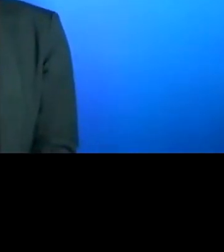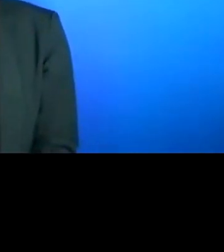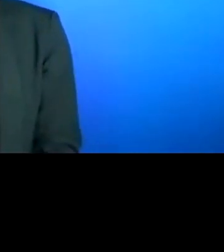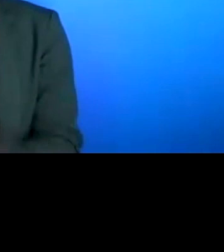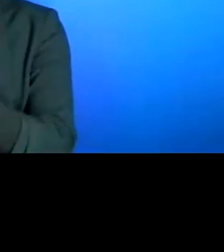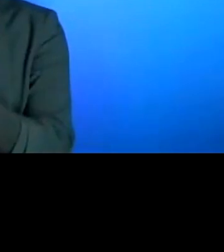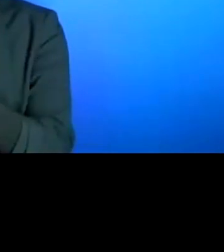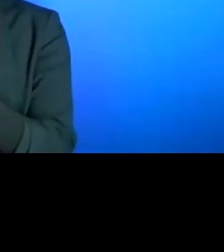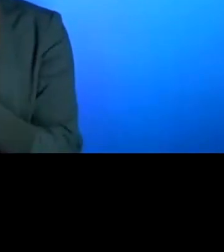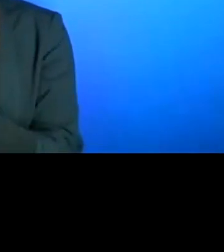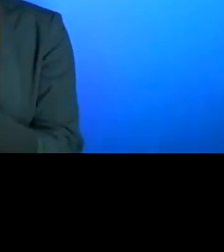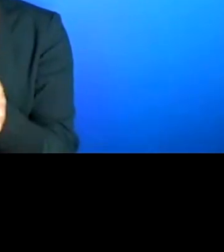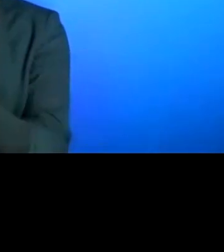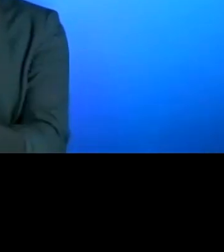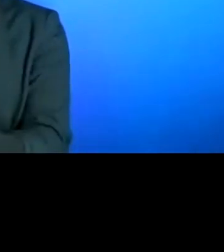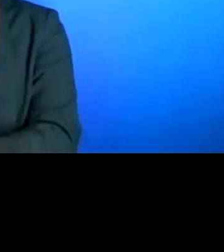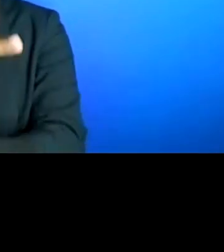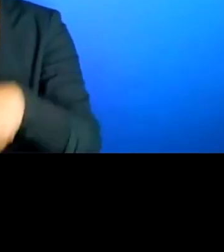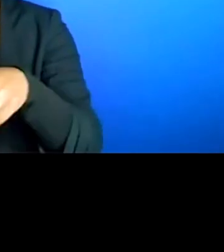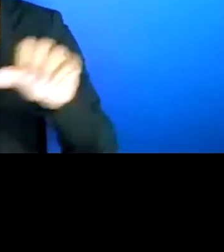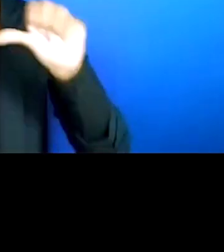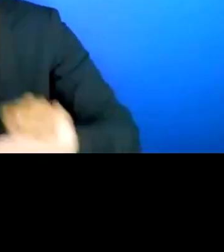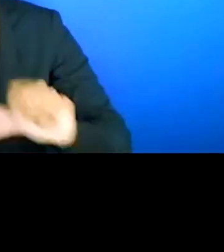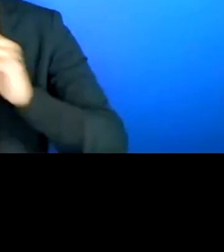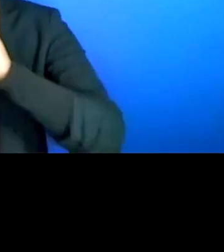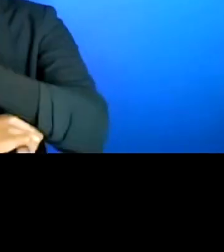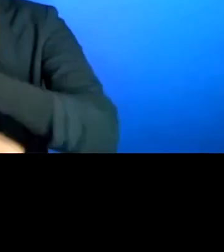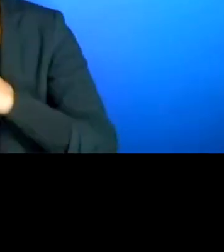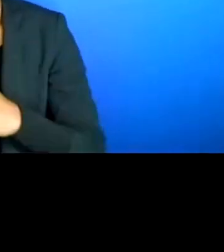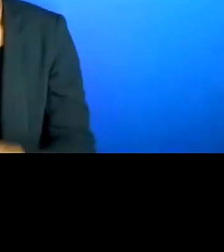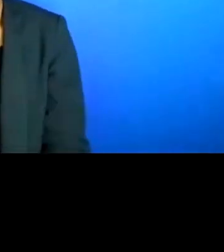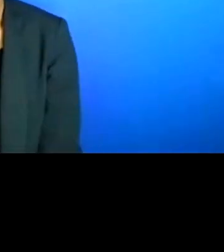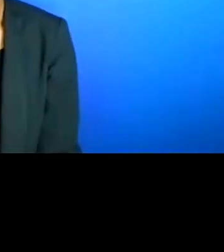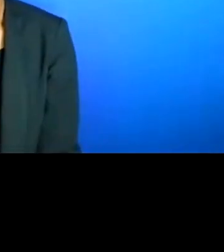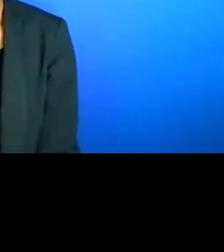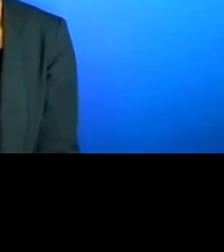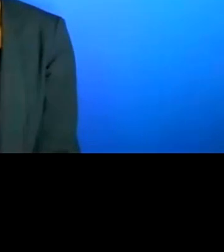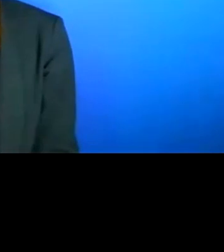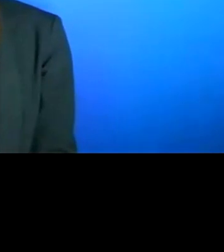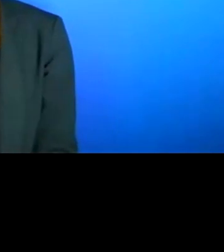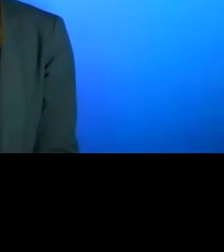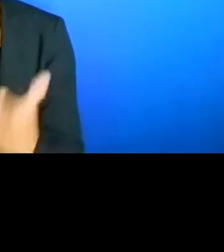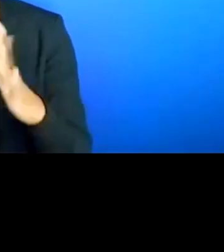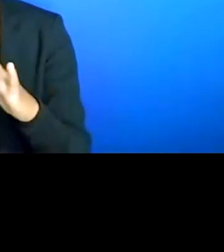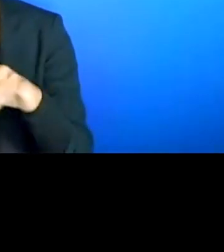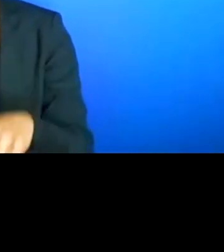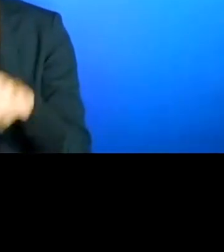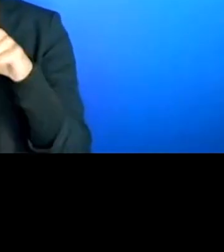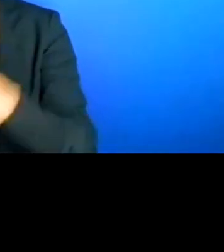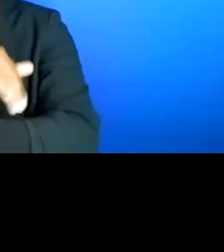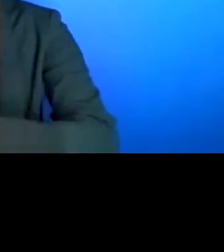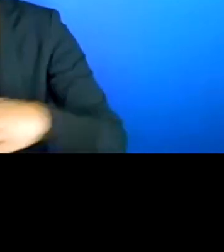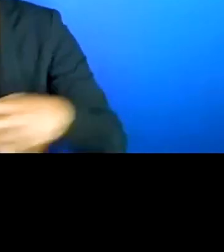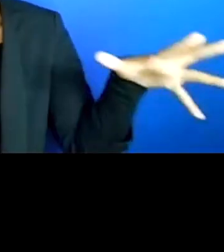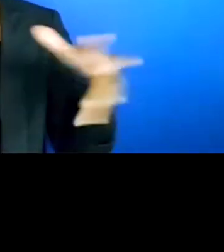National Science Foundation. The PEERS Hub is a web-based platform, a convening place of sorts,